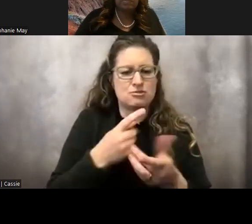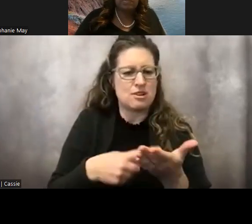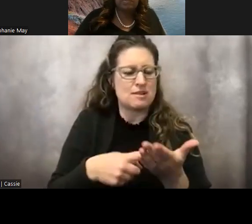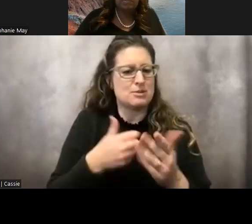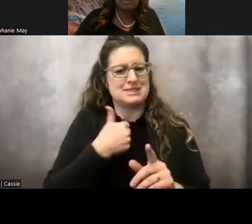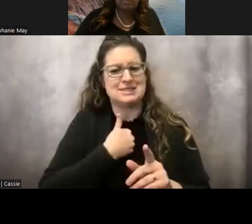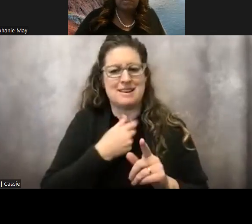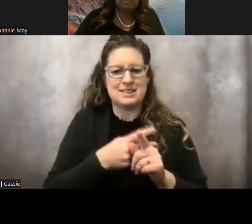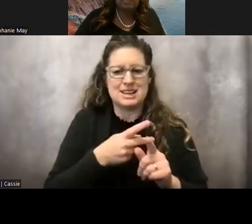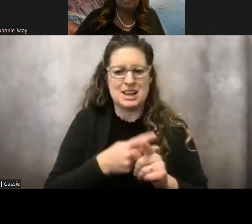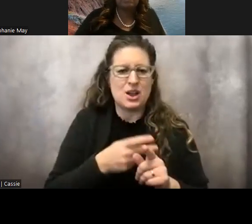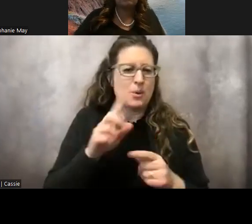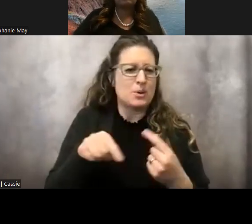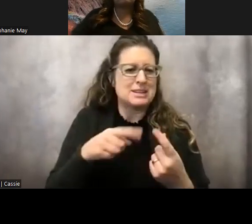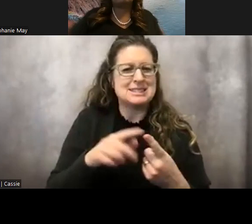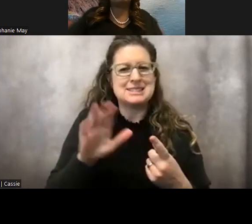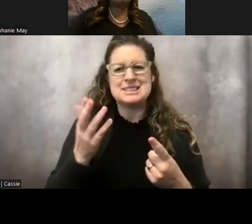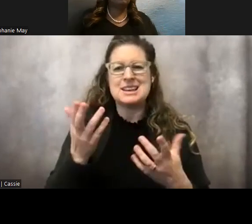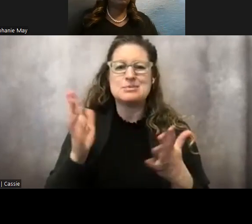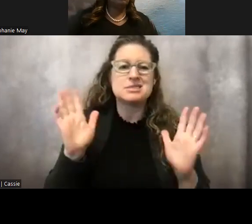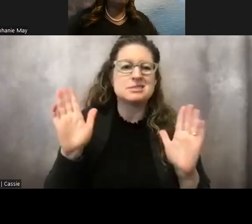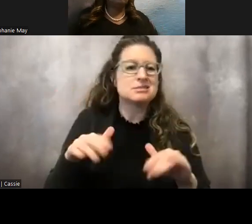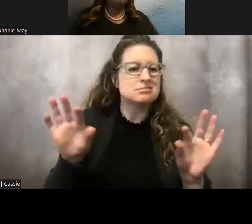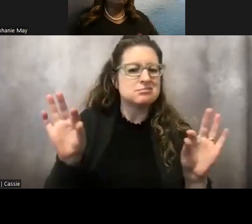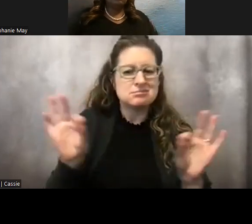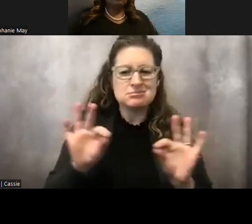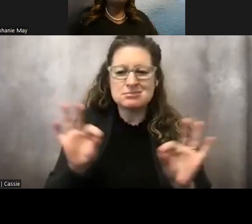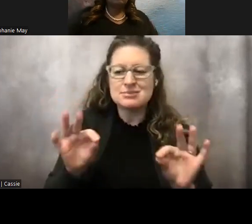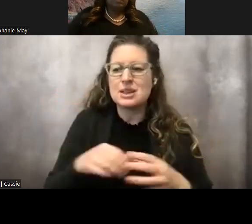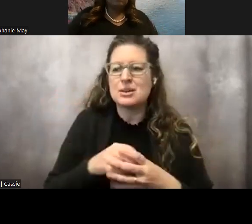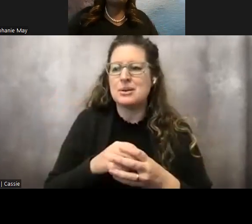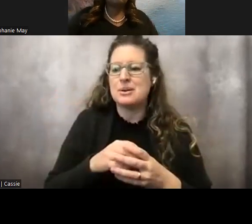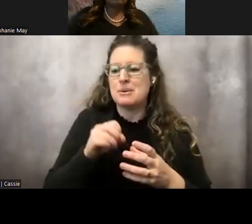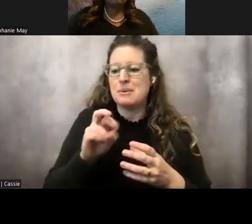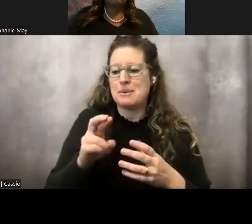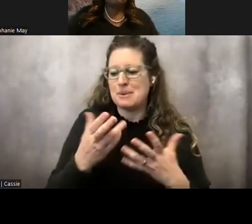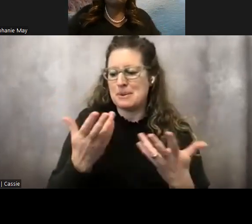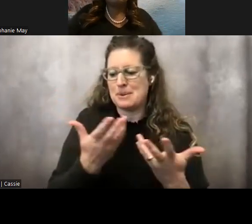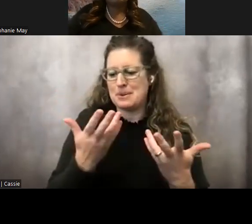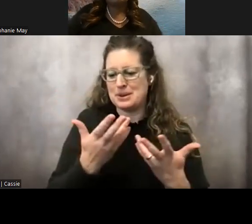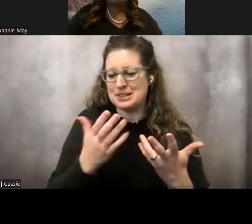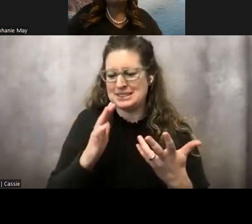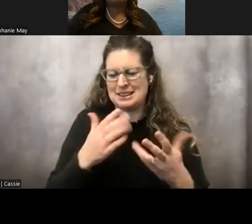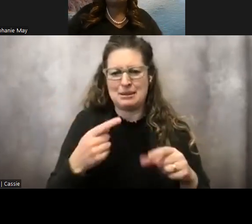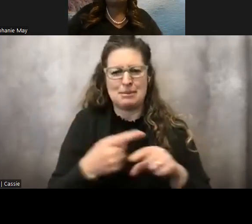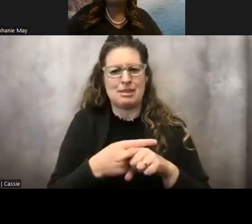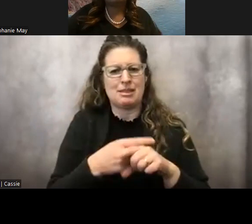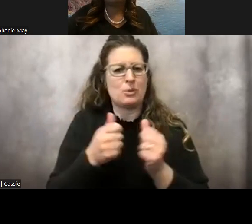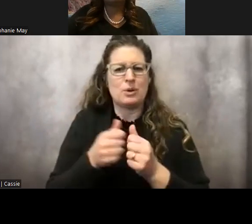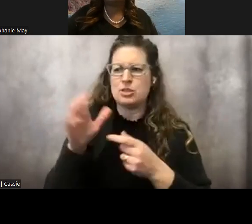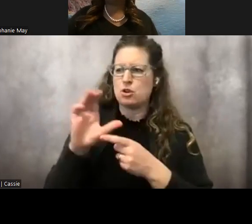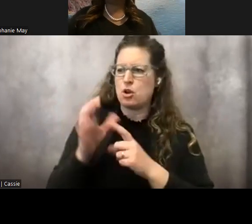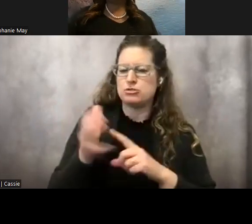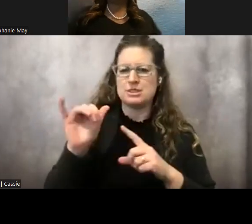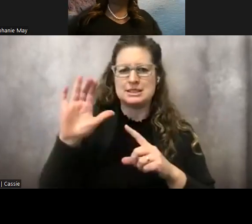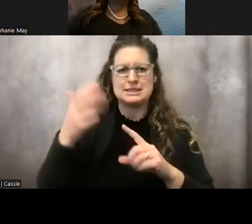as if it is against the culture of self-sacrifice, if you will? How do we